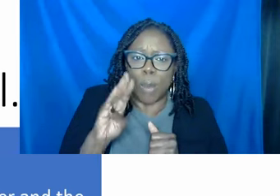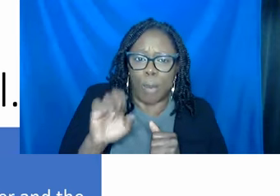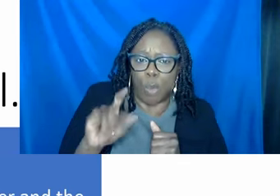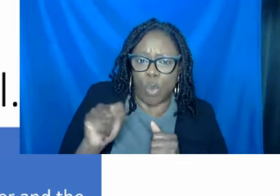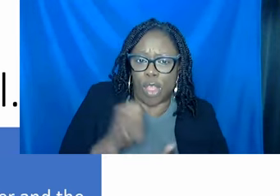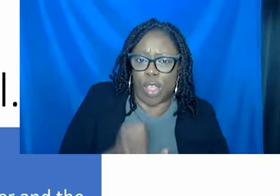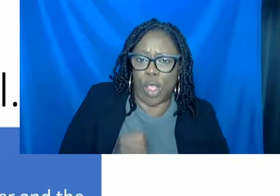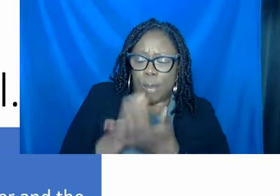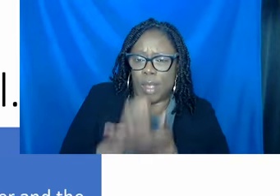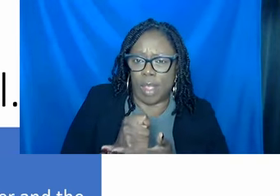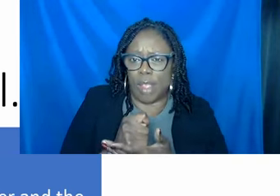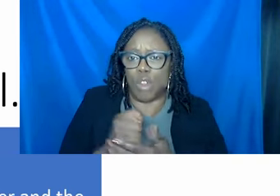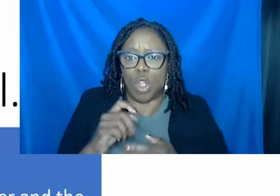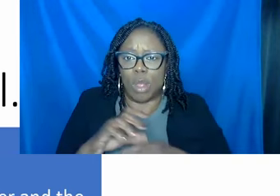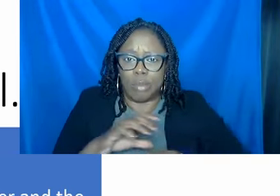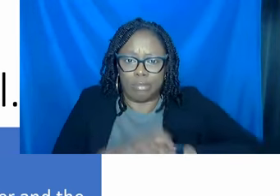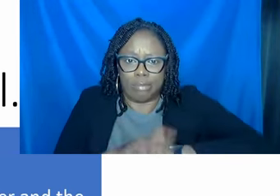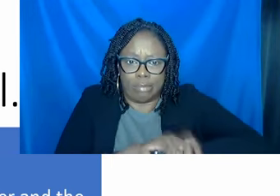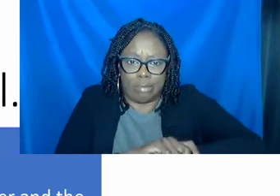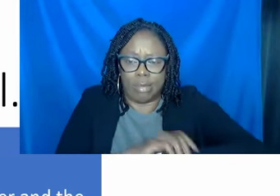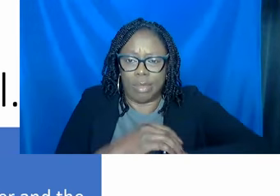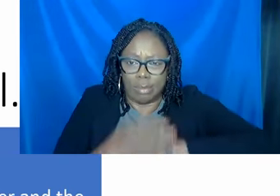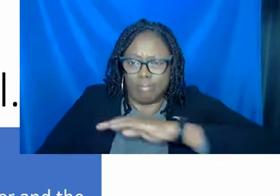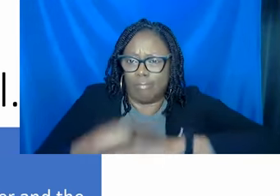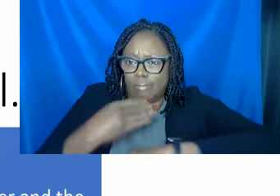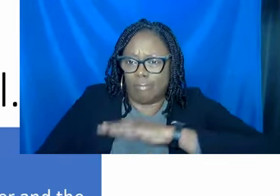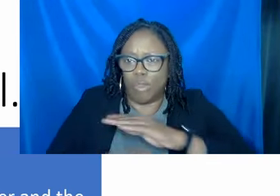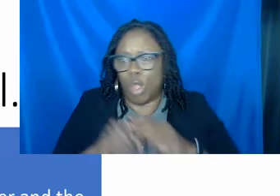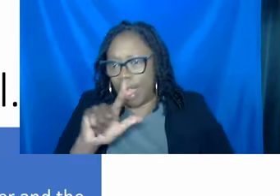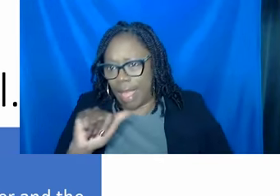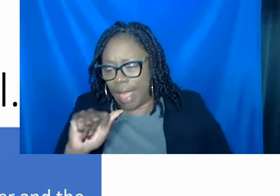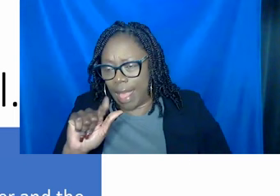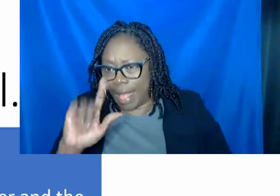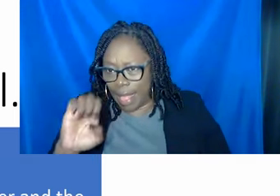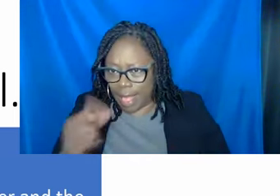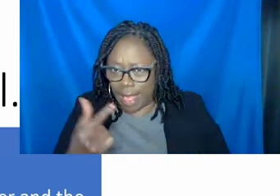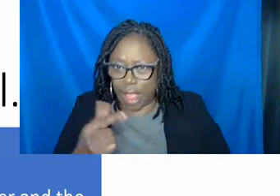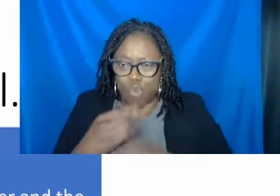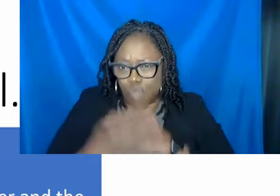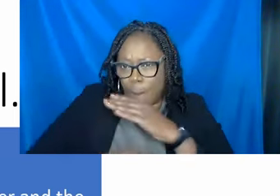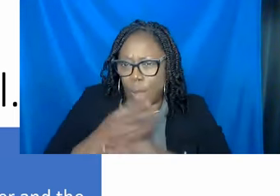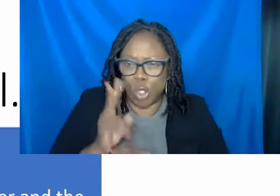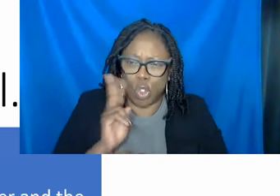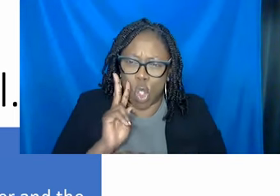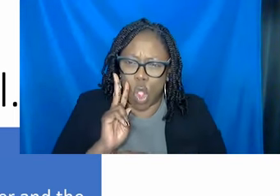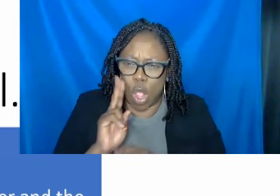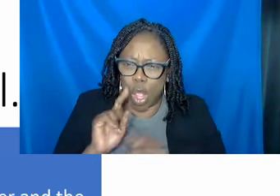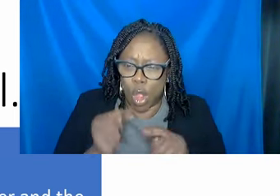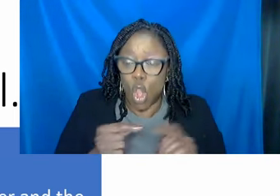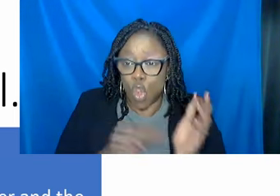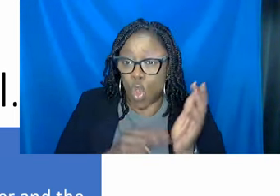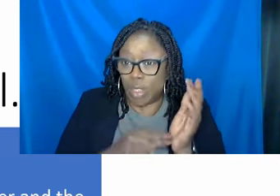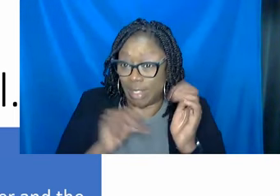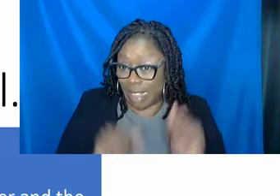is, you know, for circulation, putting a bandage around her legs and wrap her legs where I saw her. Nurses could be a